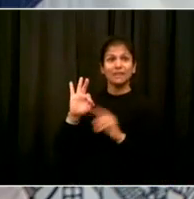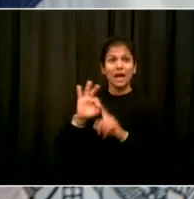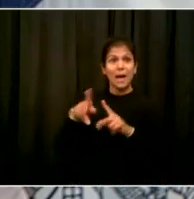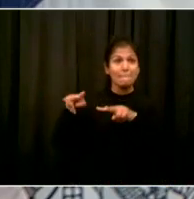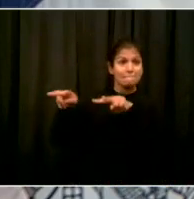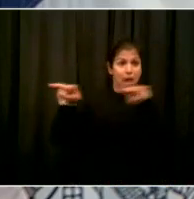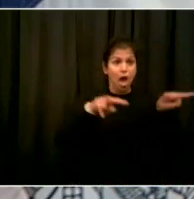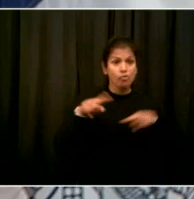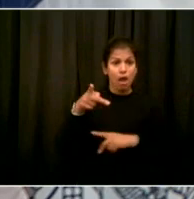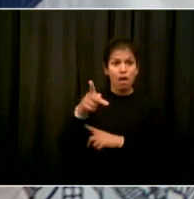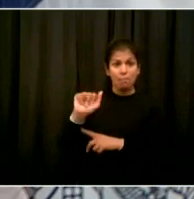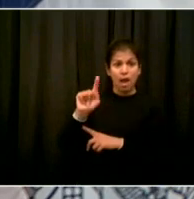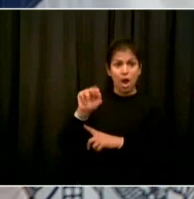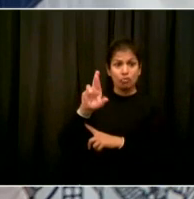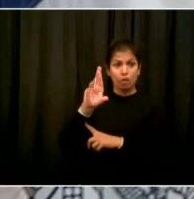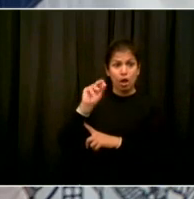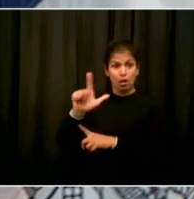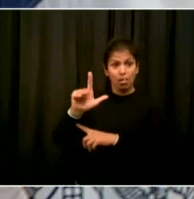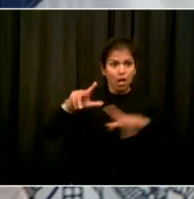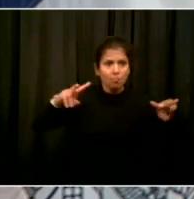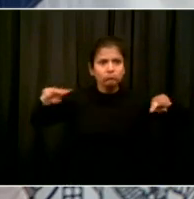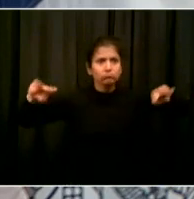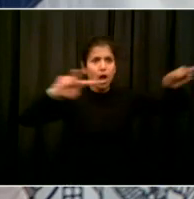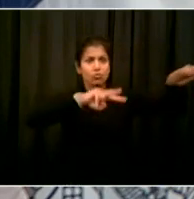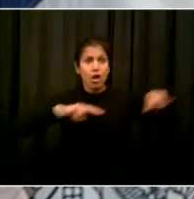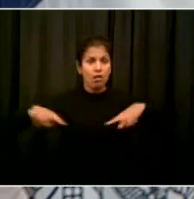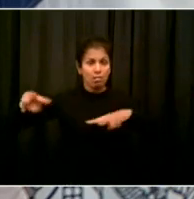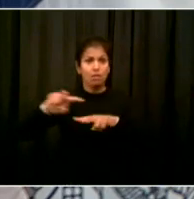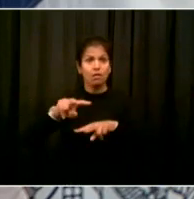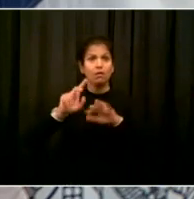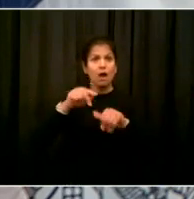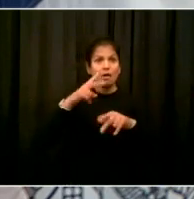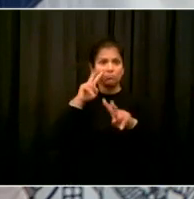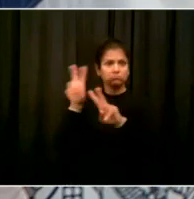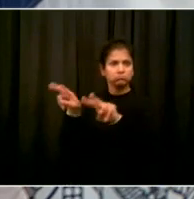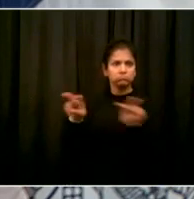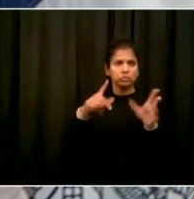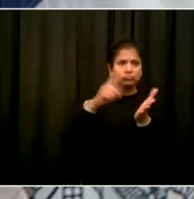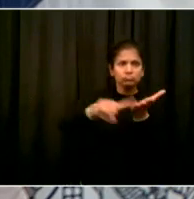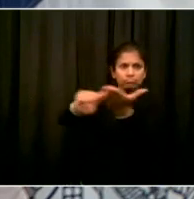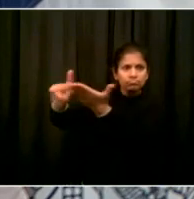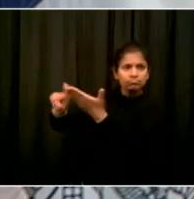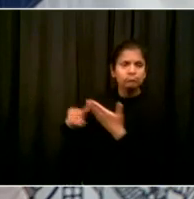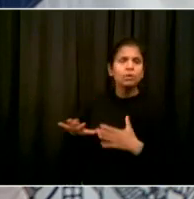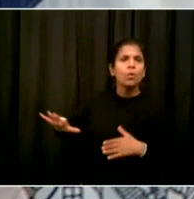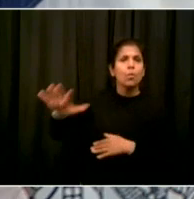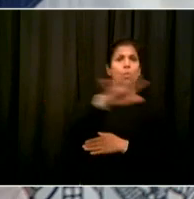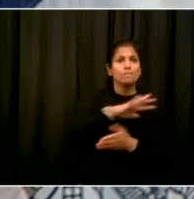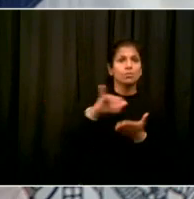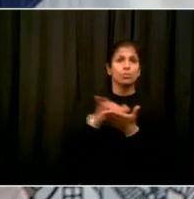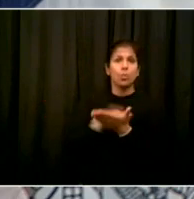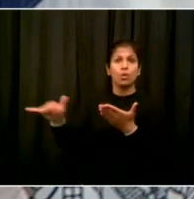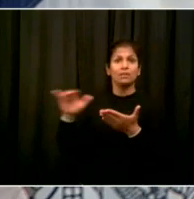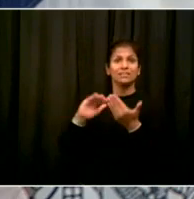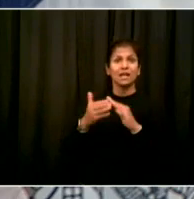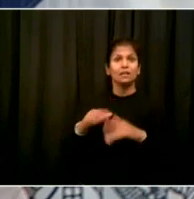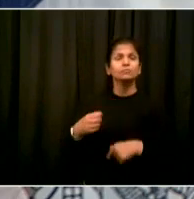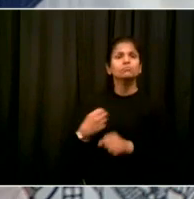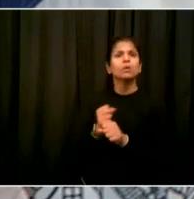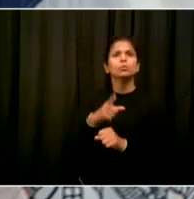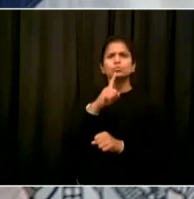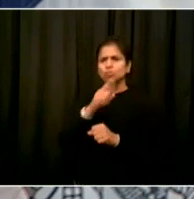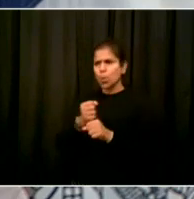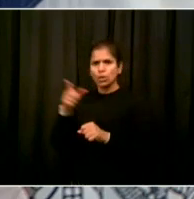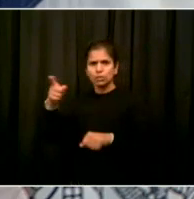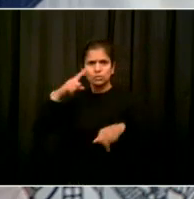more officers than are members of any other police force in America. Just patrol in New York City is bigger than any other police